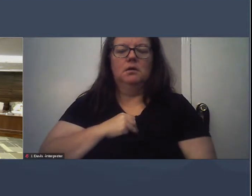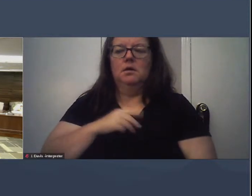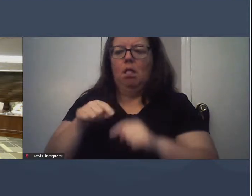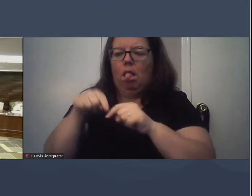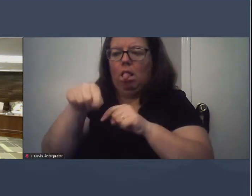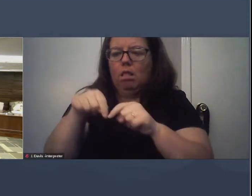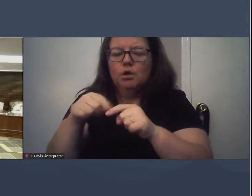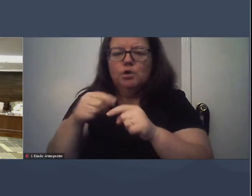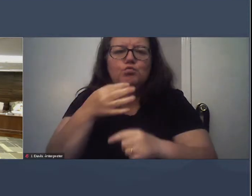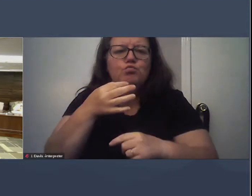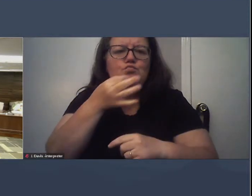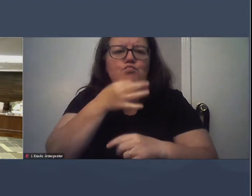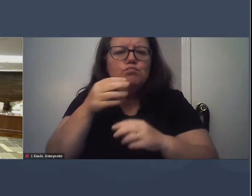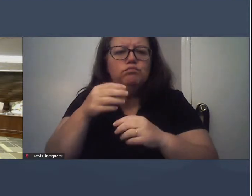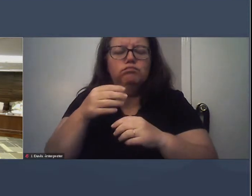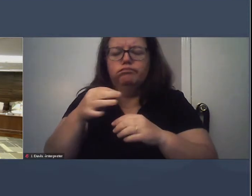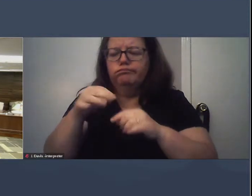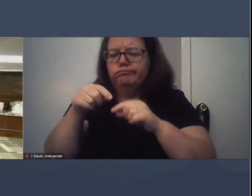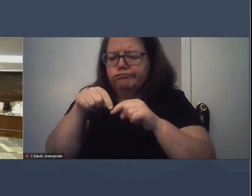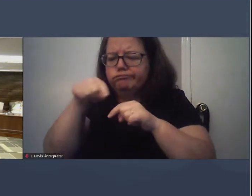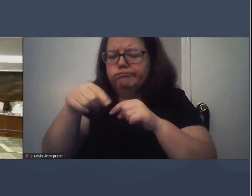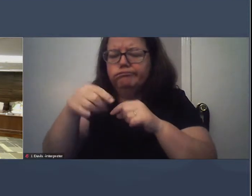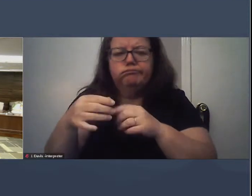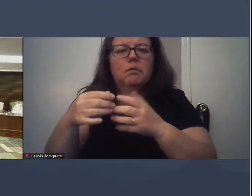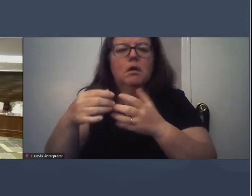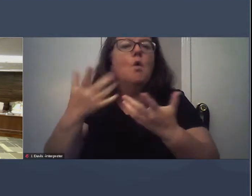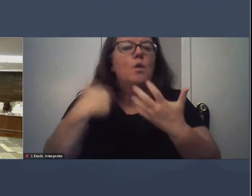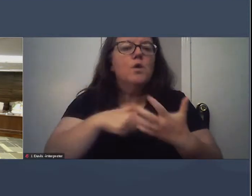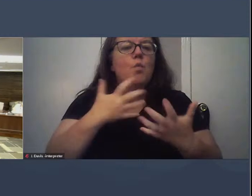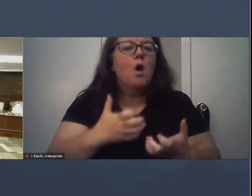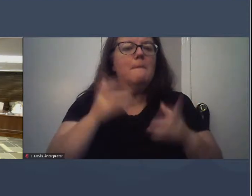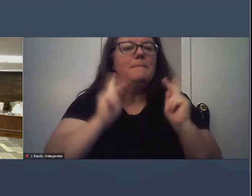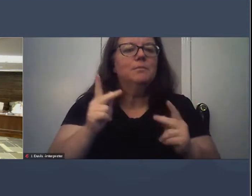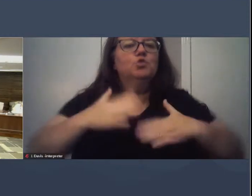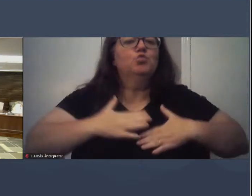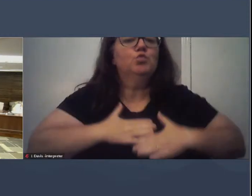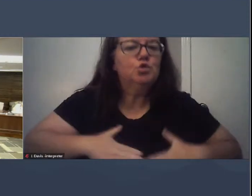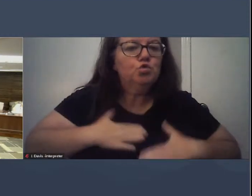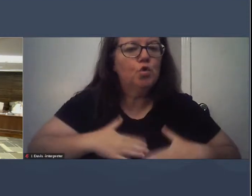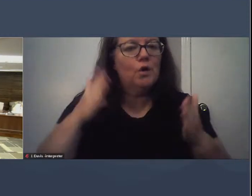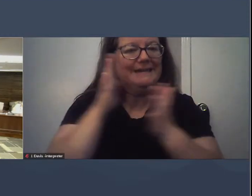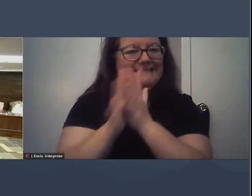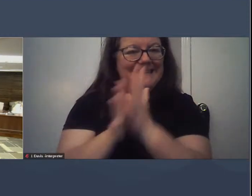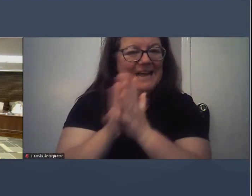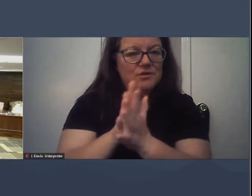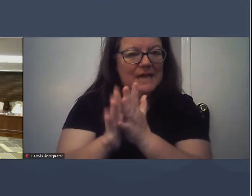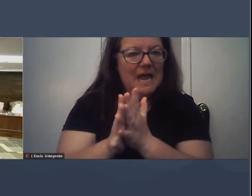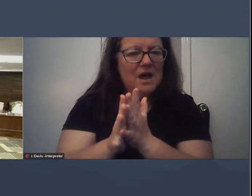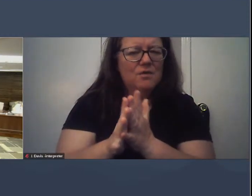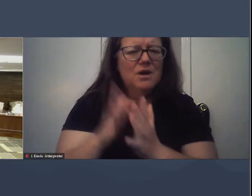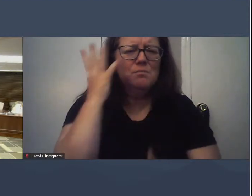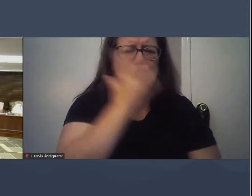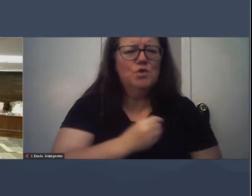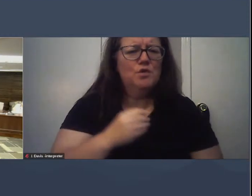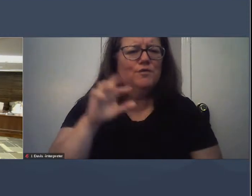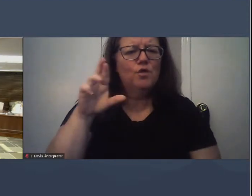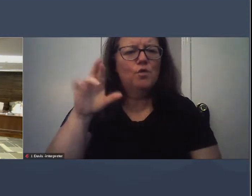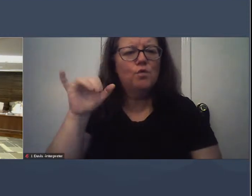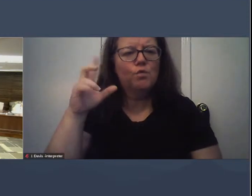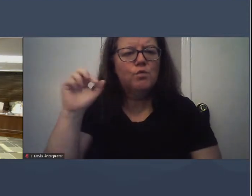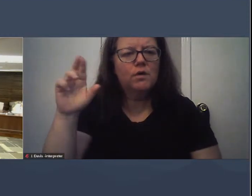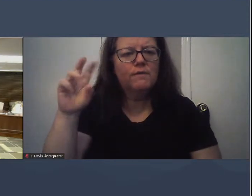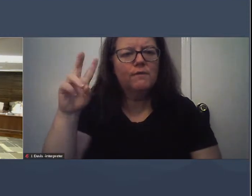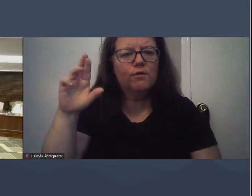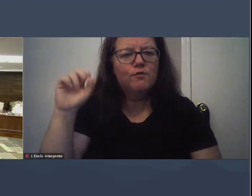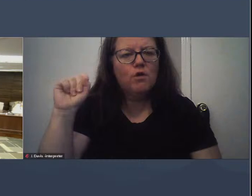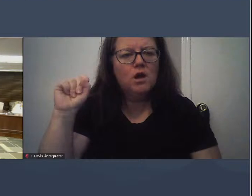distance. We want people to enjoy our vibrant downtown and our once-in-a-lifetime riverfront. And so